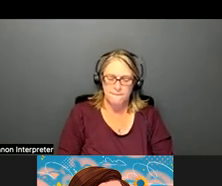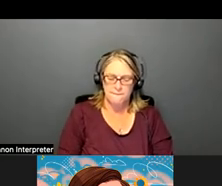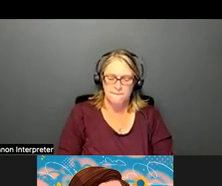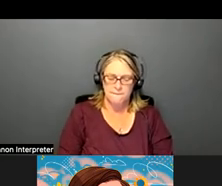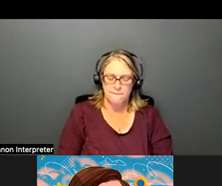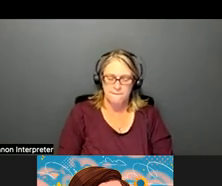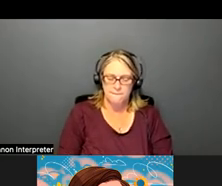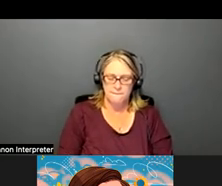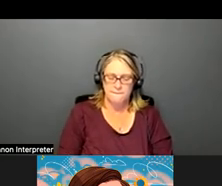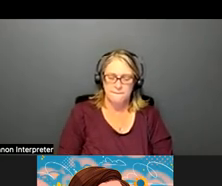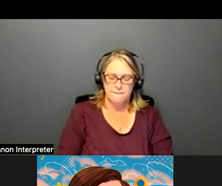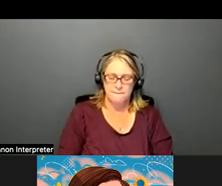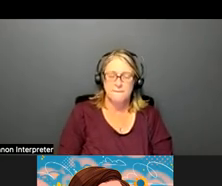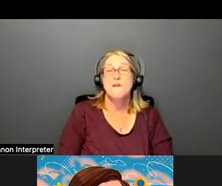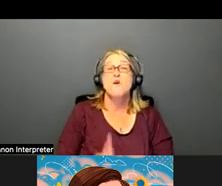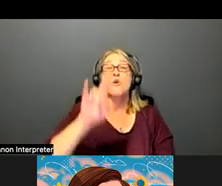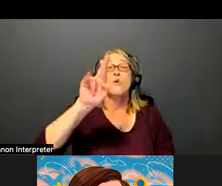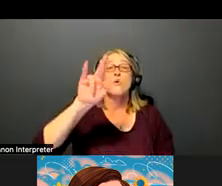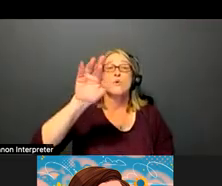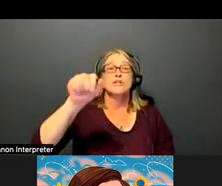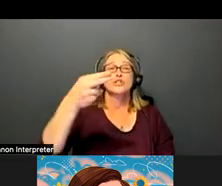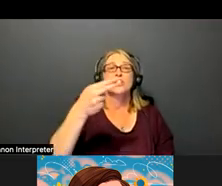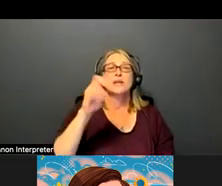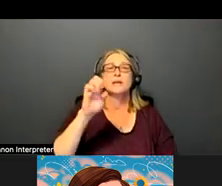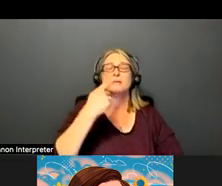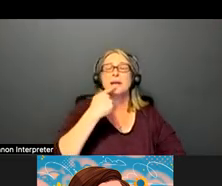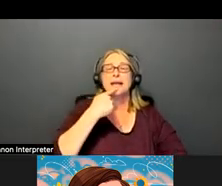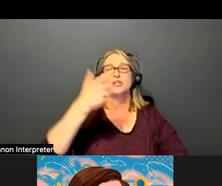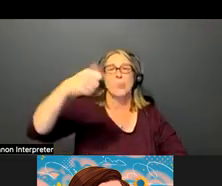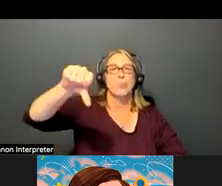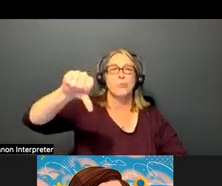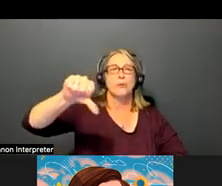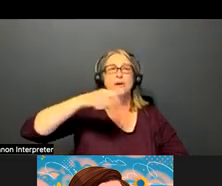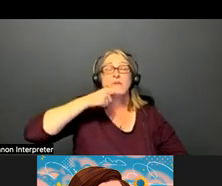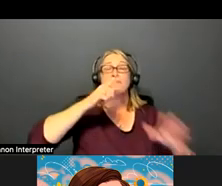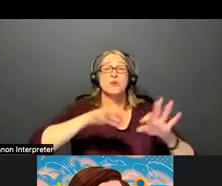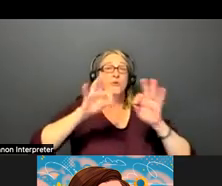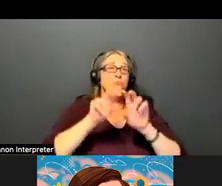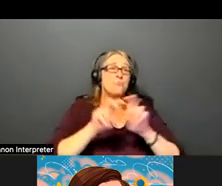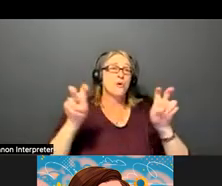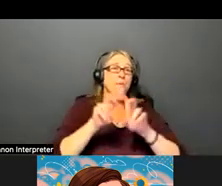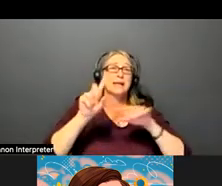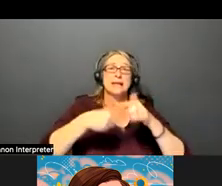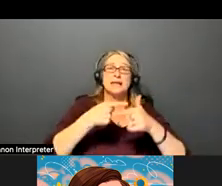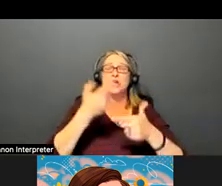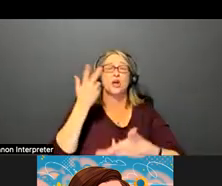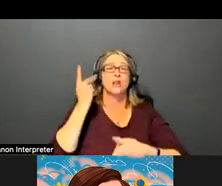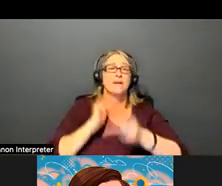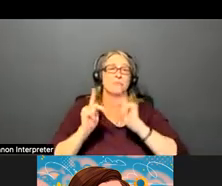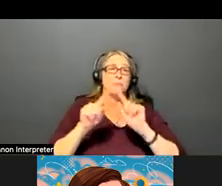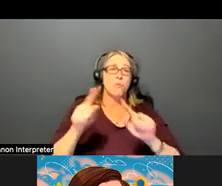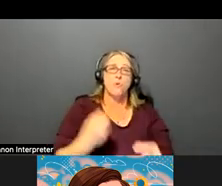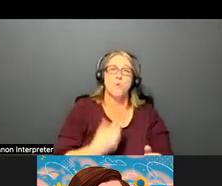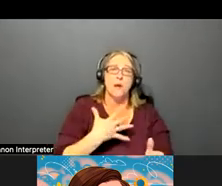And then Vicky added, I just turned down the opportunity to speak for an important panel because of all of the folks were white like